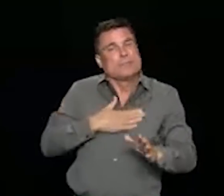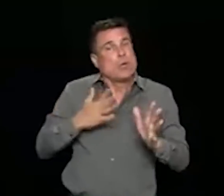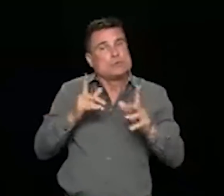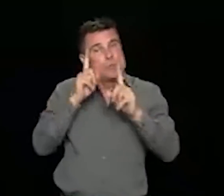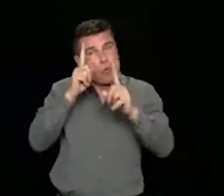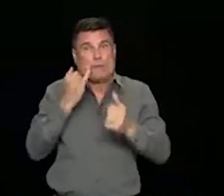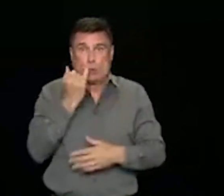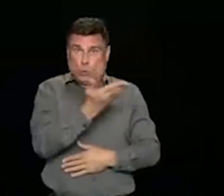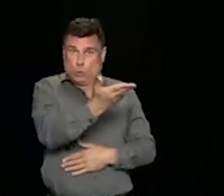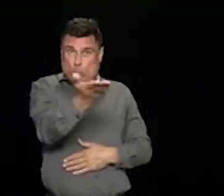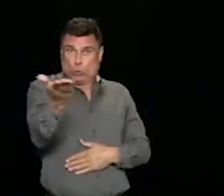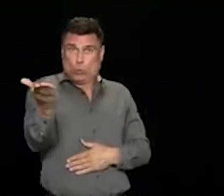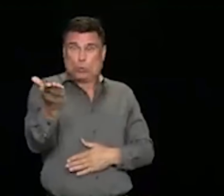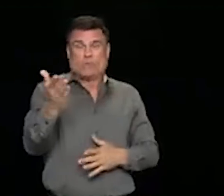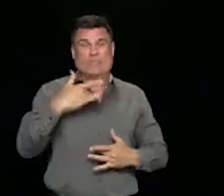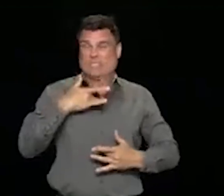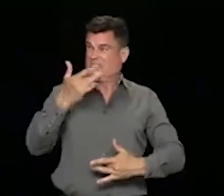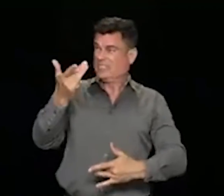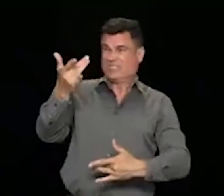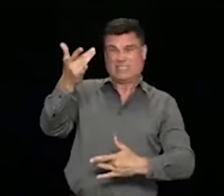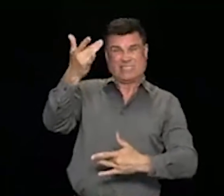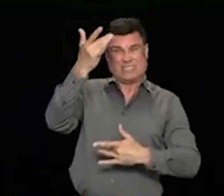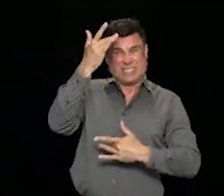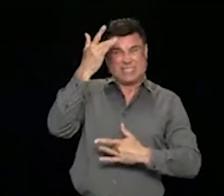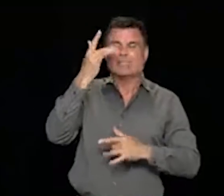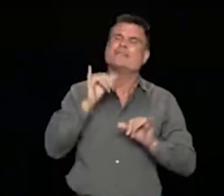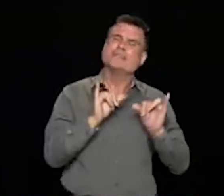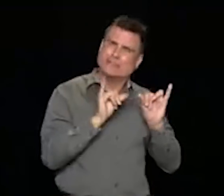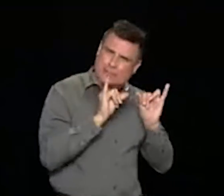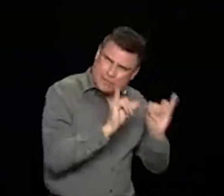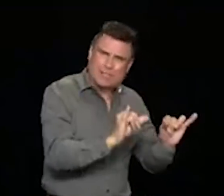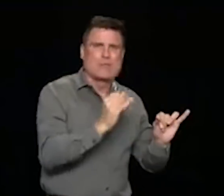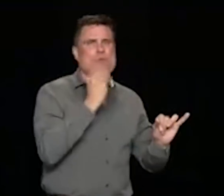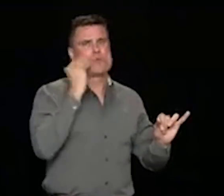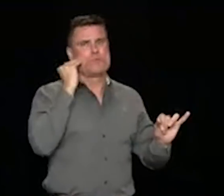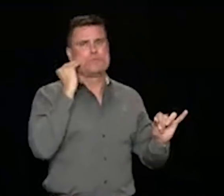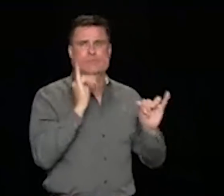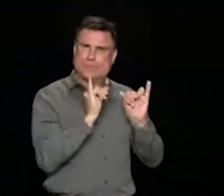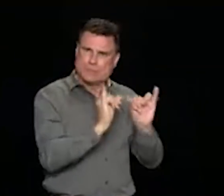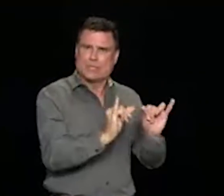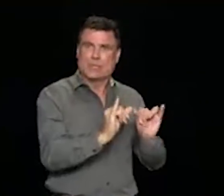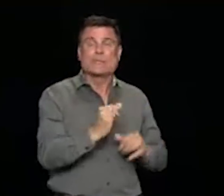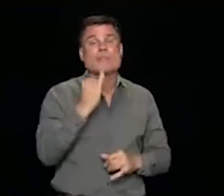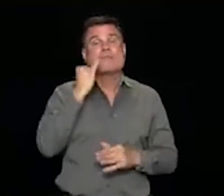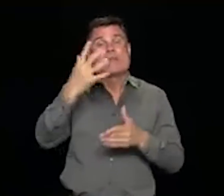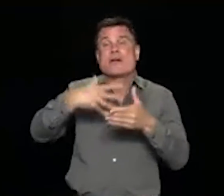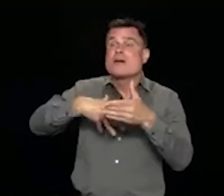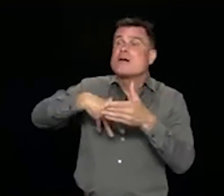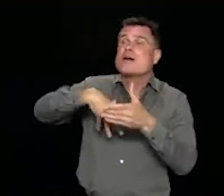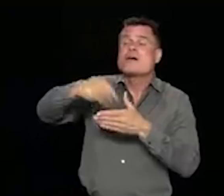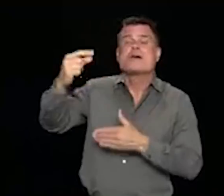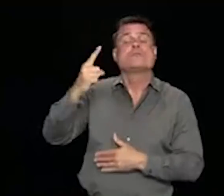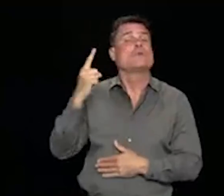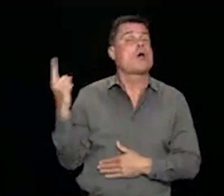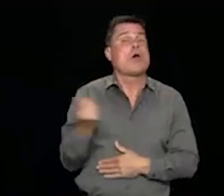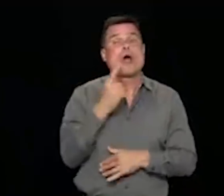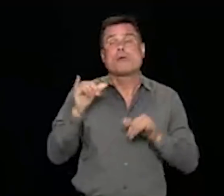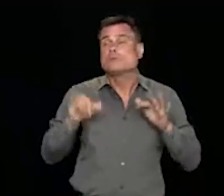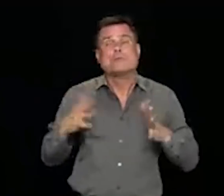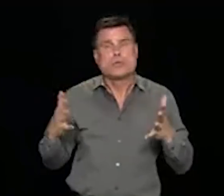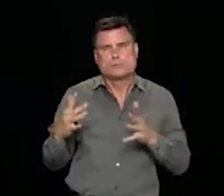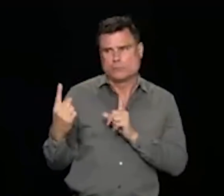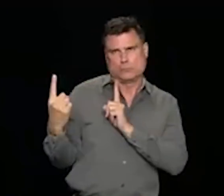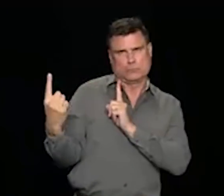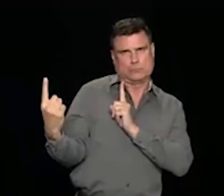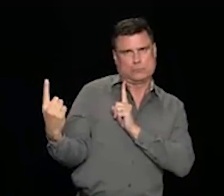importance of maintaining our safe physical distance from each other, the importance of our continuing adherence to hand